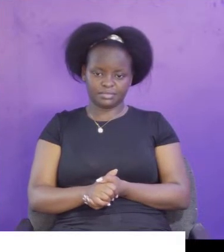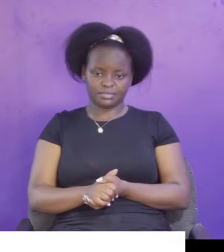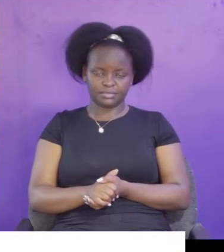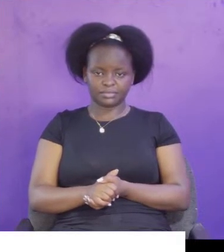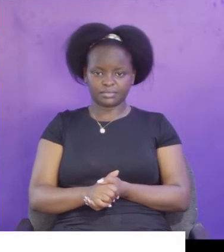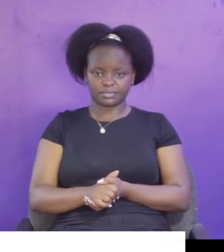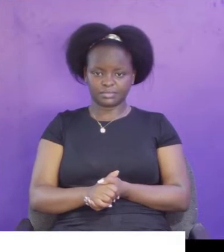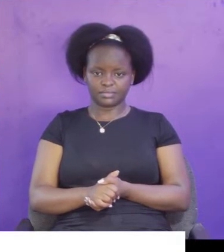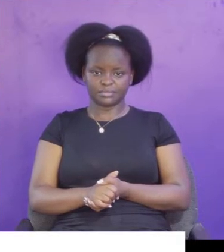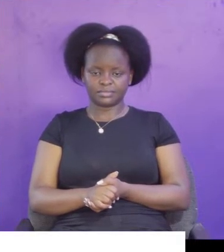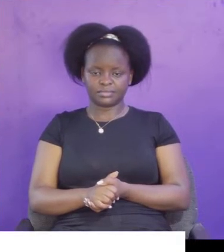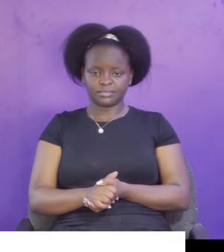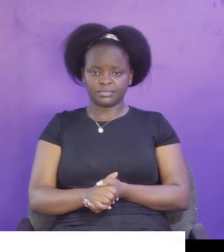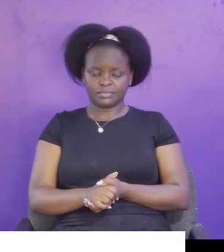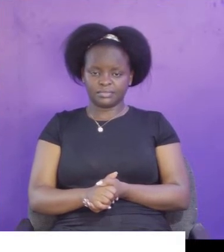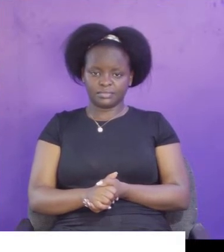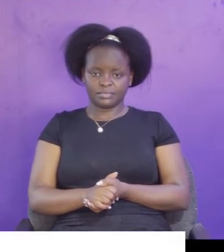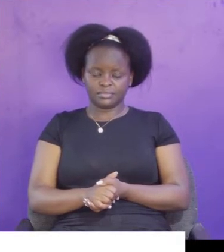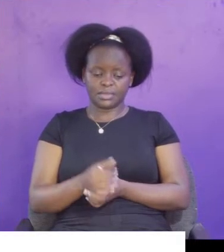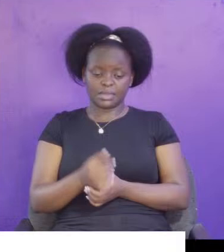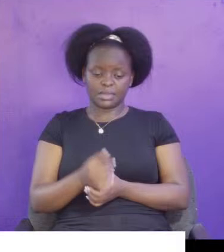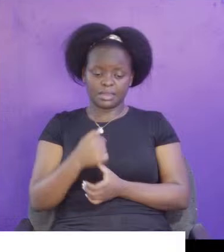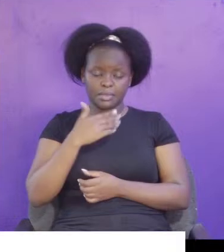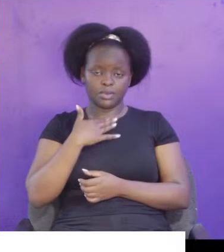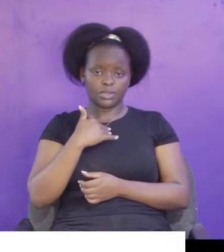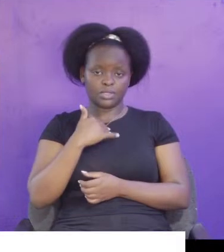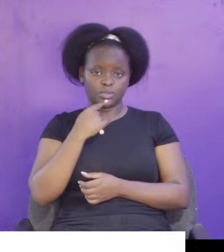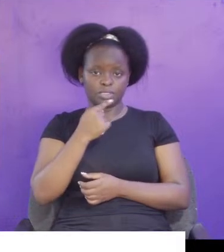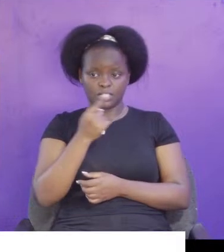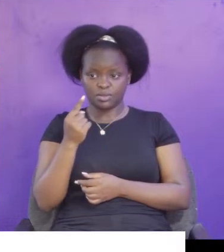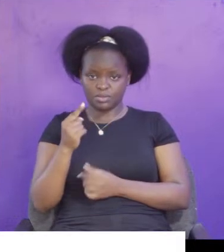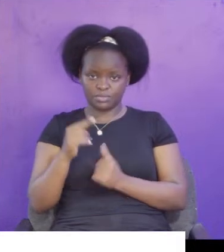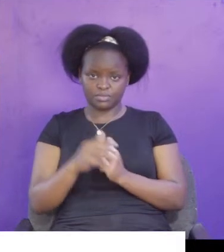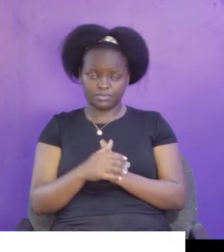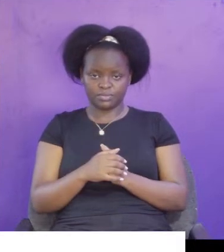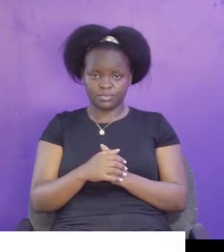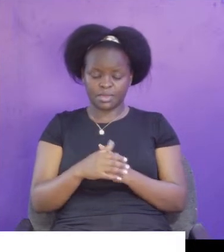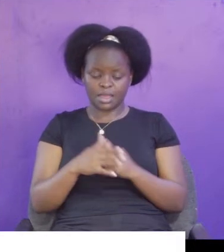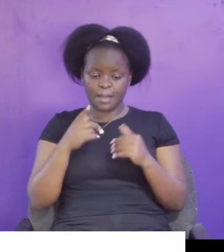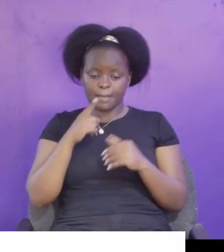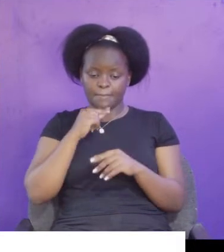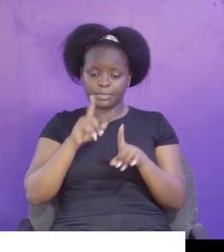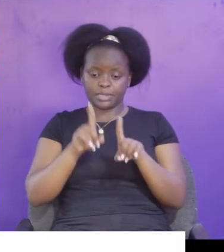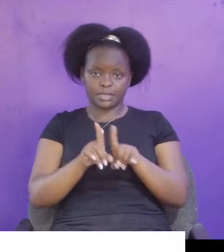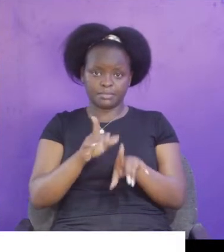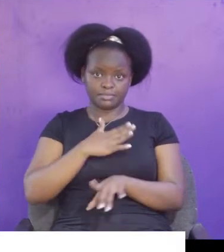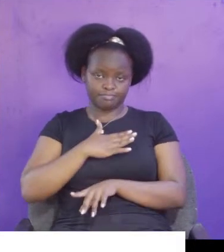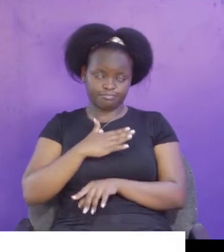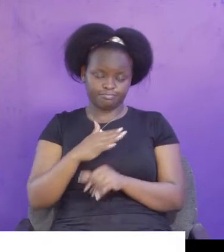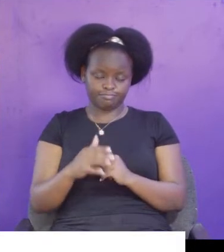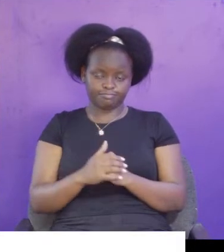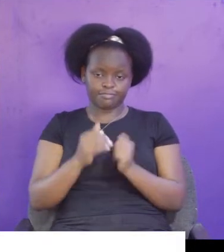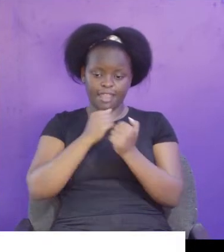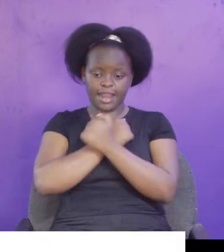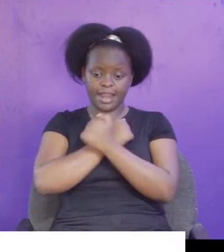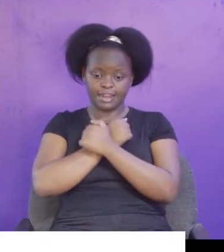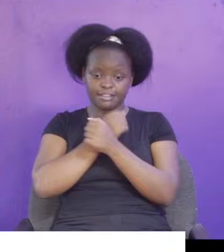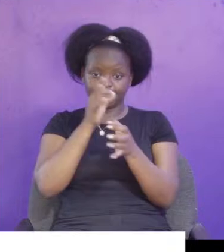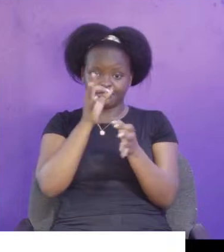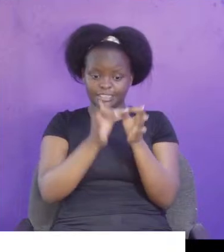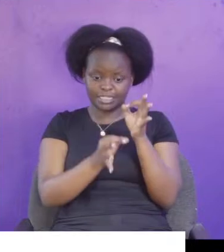I want to tell you that my brother loved justice from the